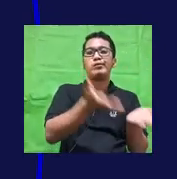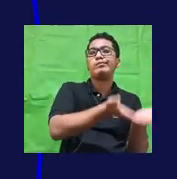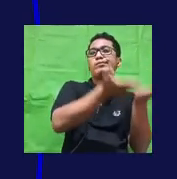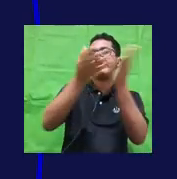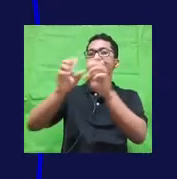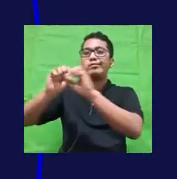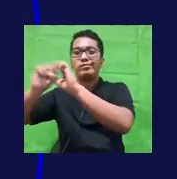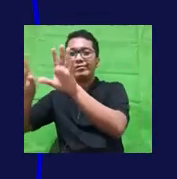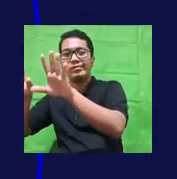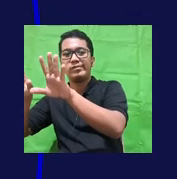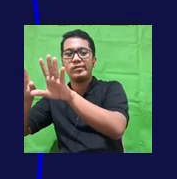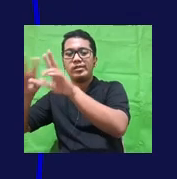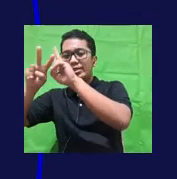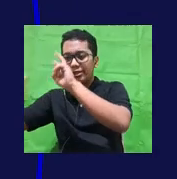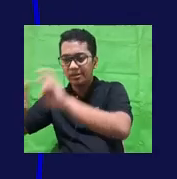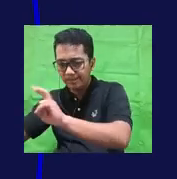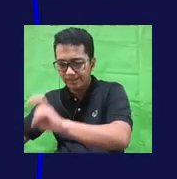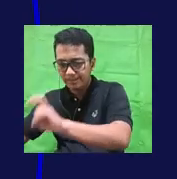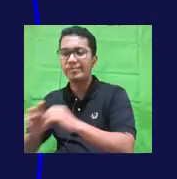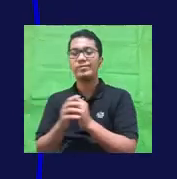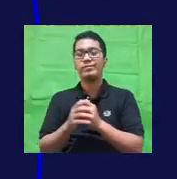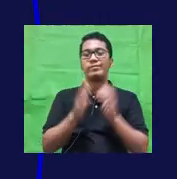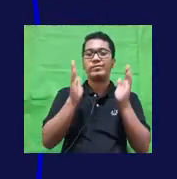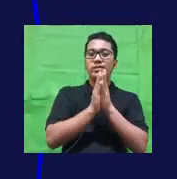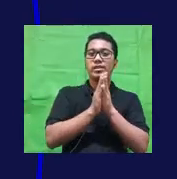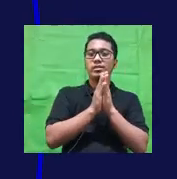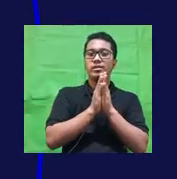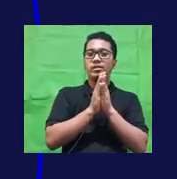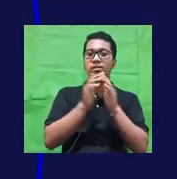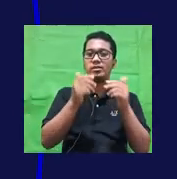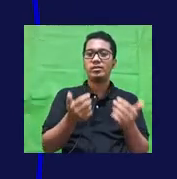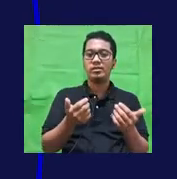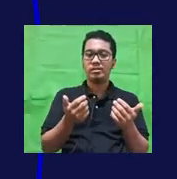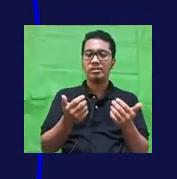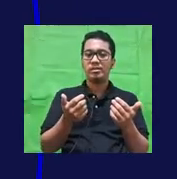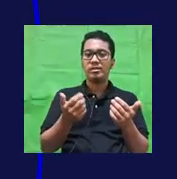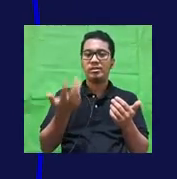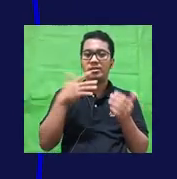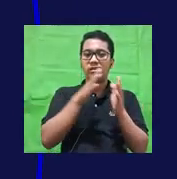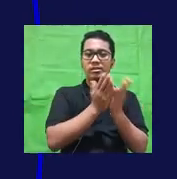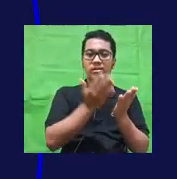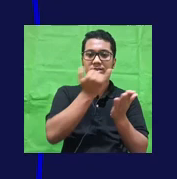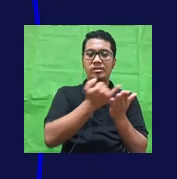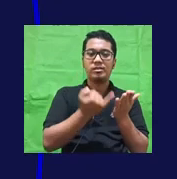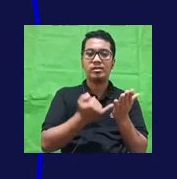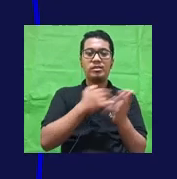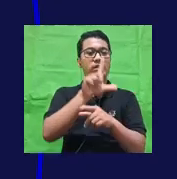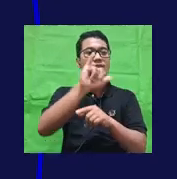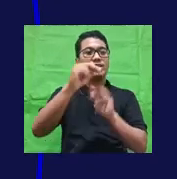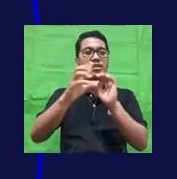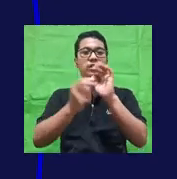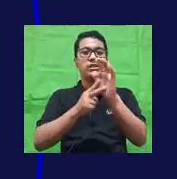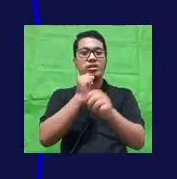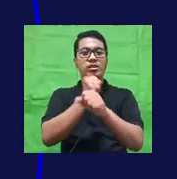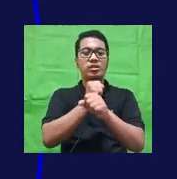research. And then if we could show the opening image of Tokubuku Lyong and also the template of the